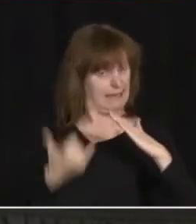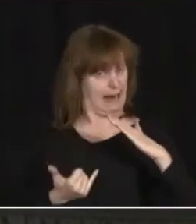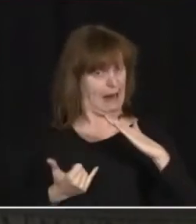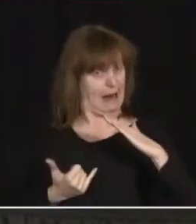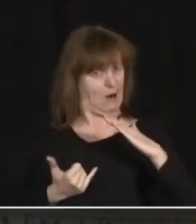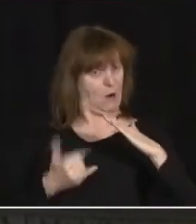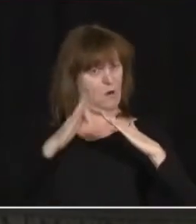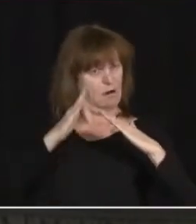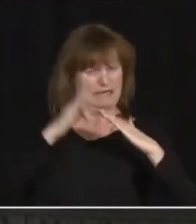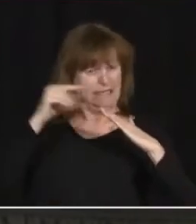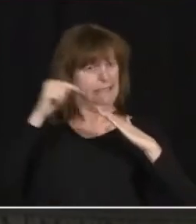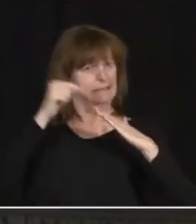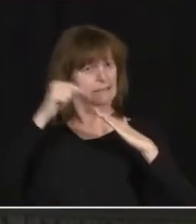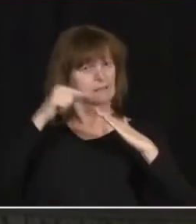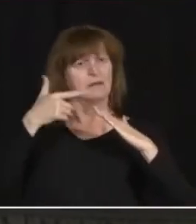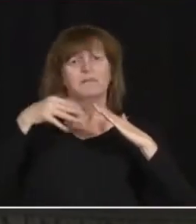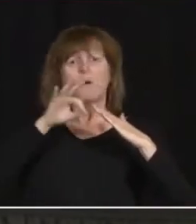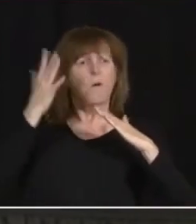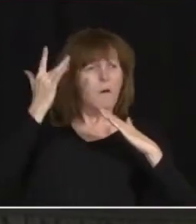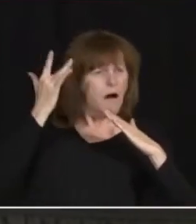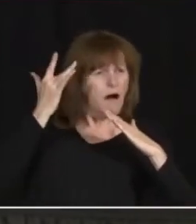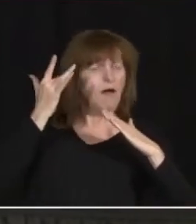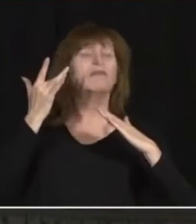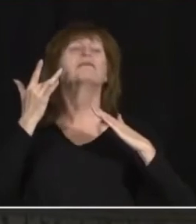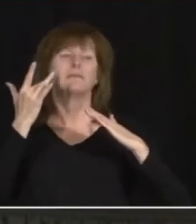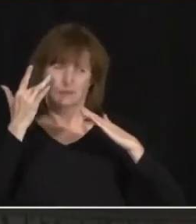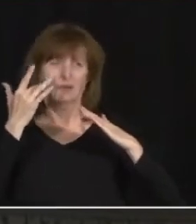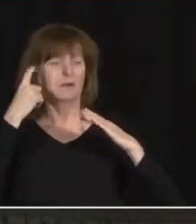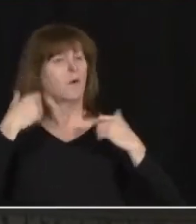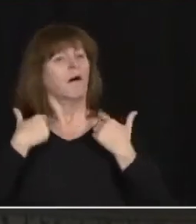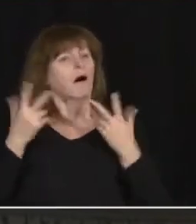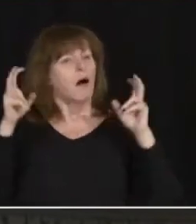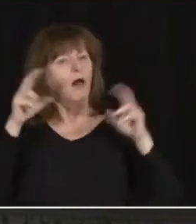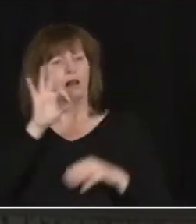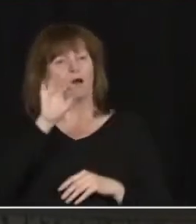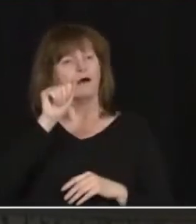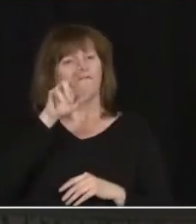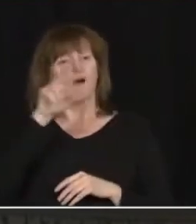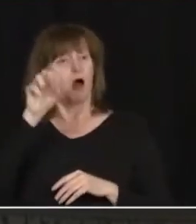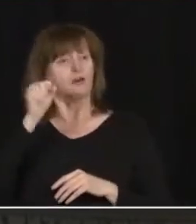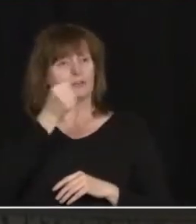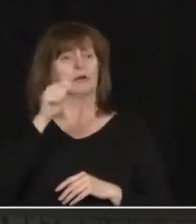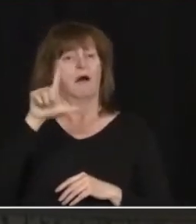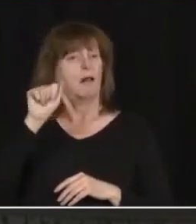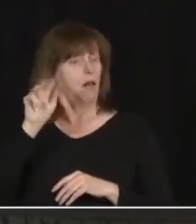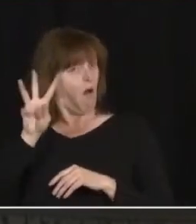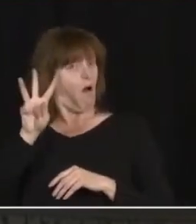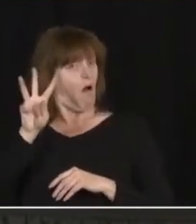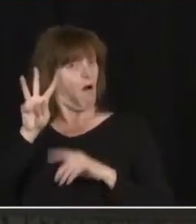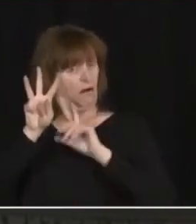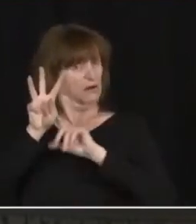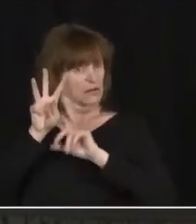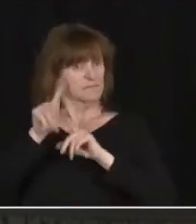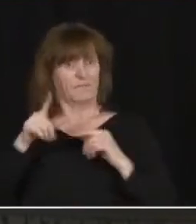important because epidemics follow what's called Farr's law, which means that they essentially have a symmetrical shape. And so as you come up, you